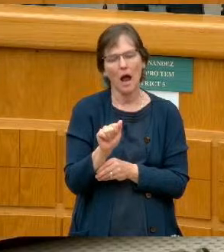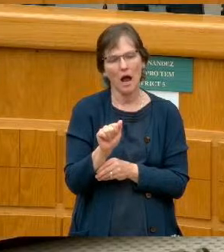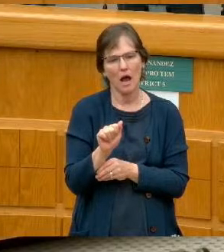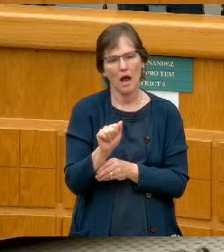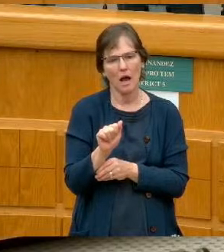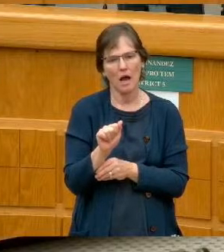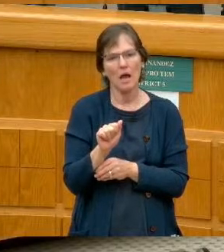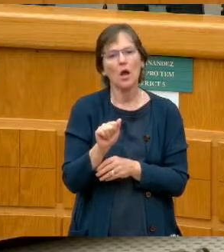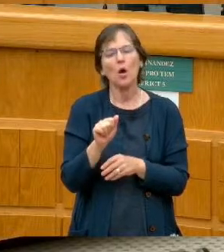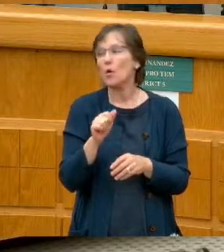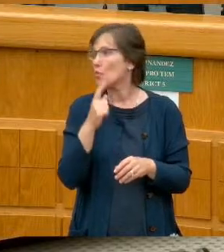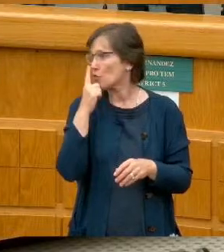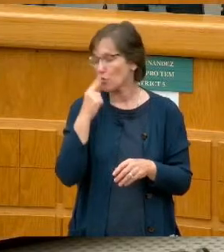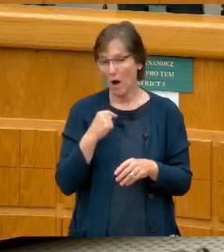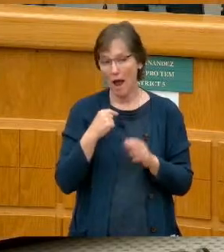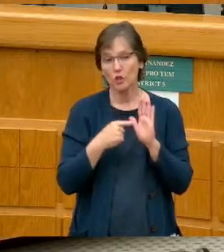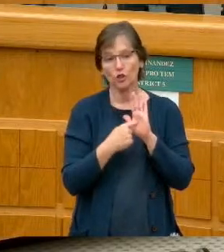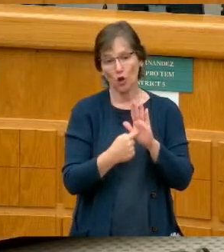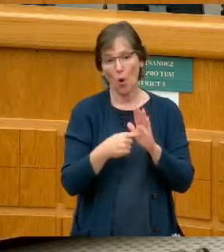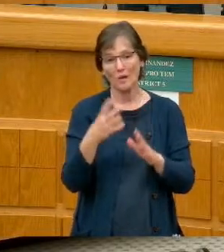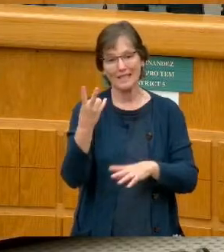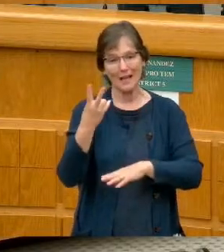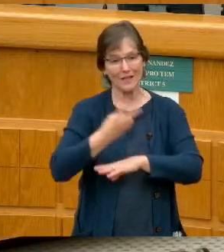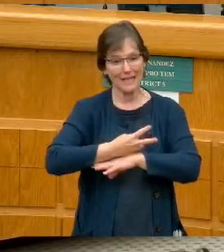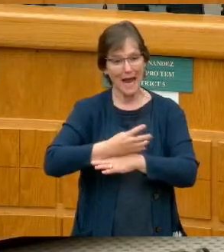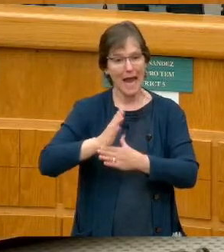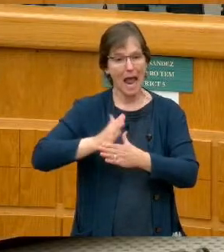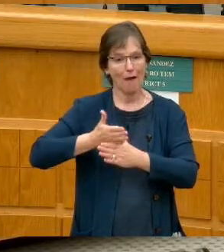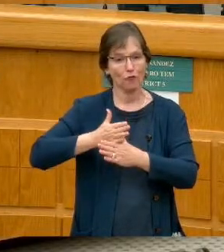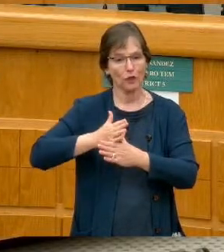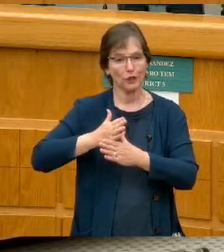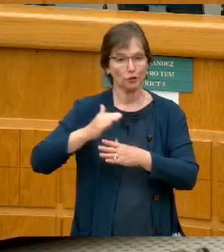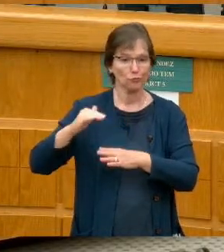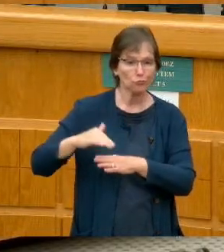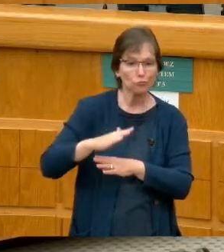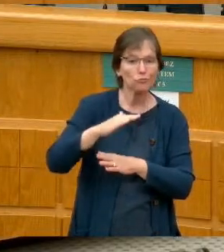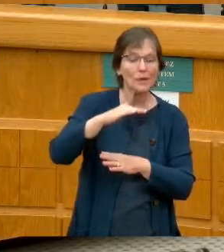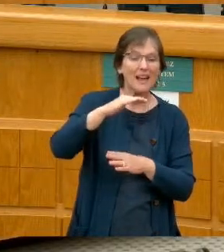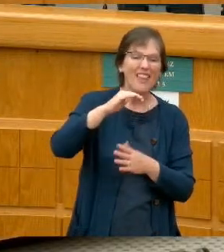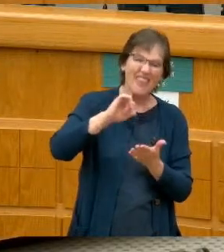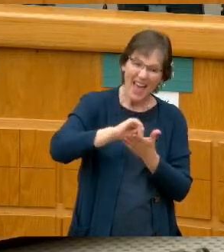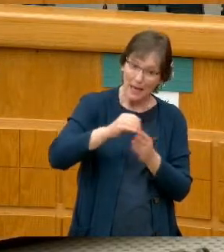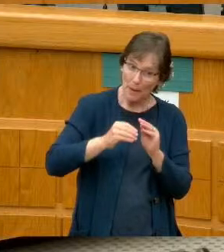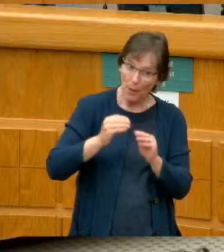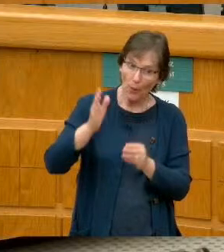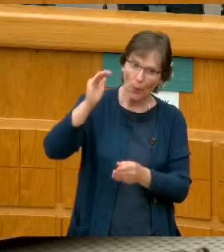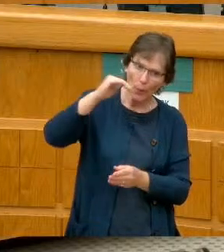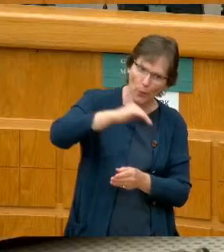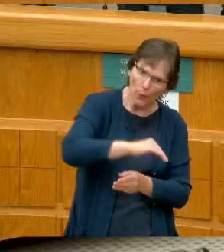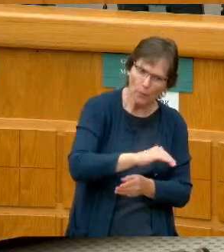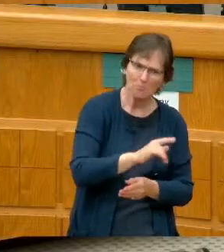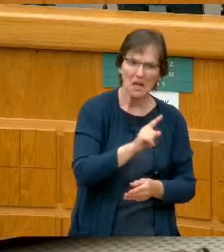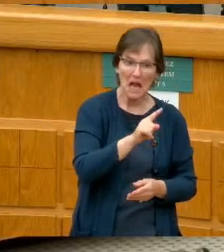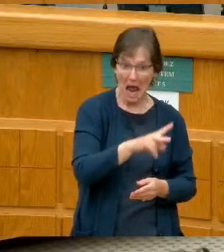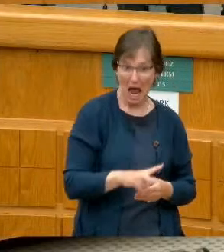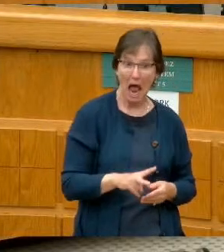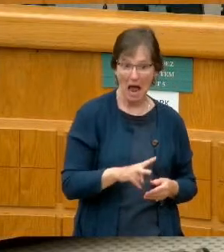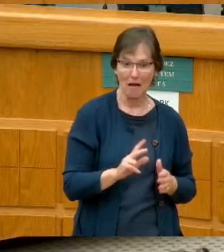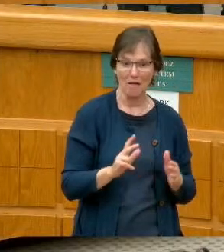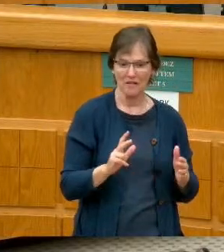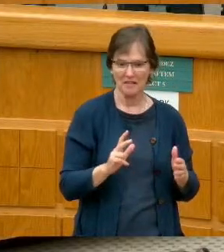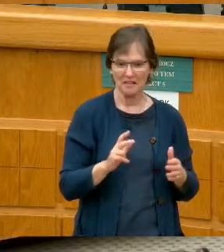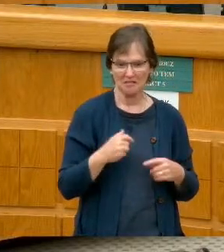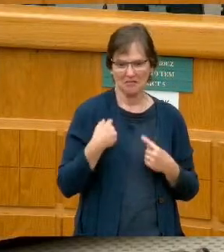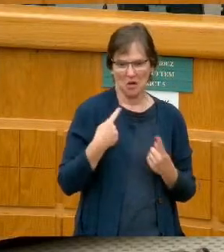running average. And that number also has come down in half compared to the last couple of weeks.